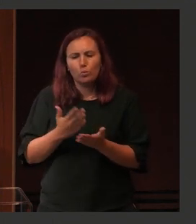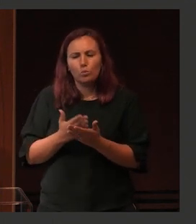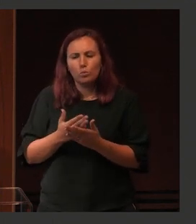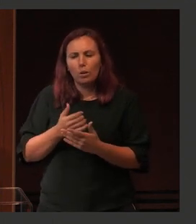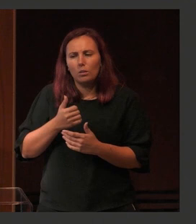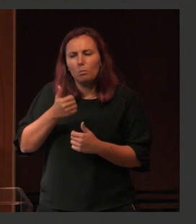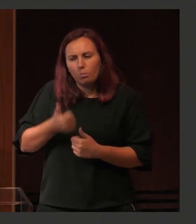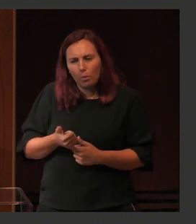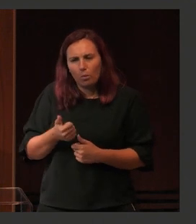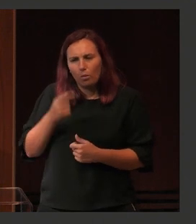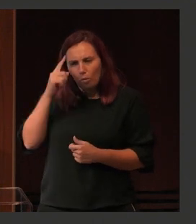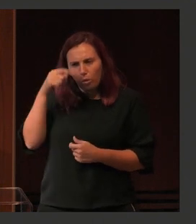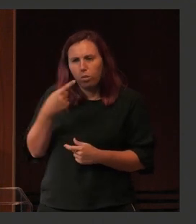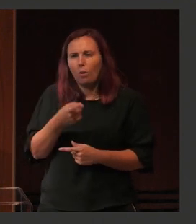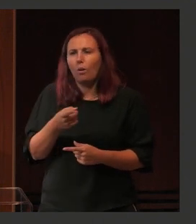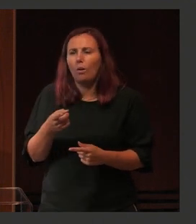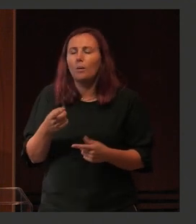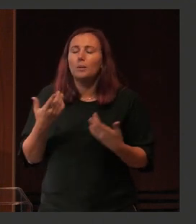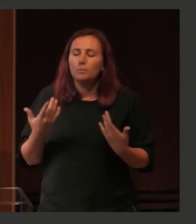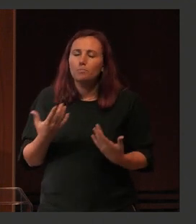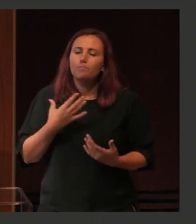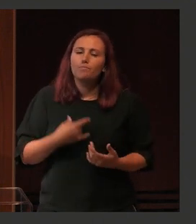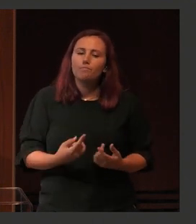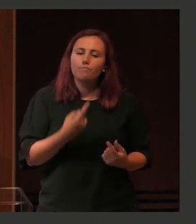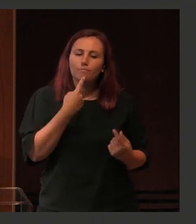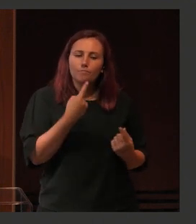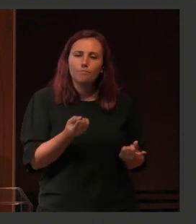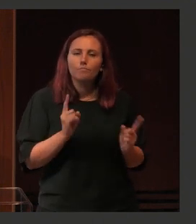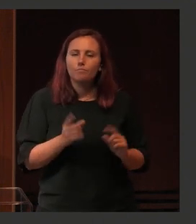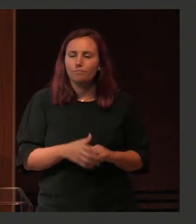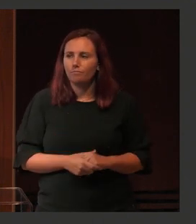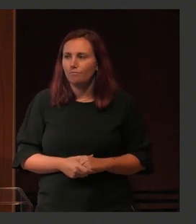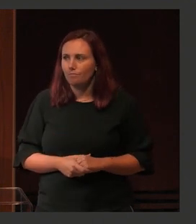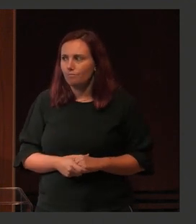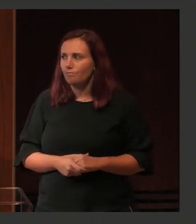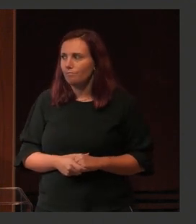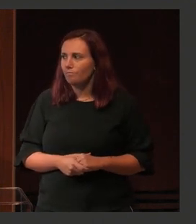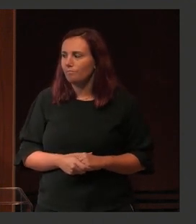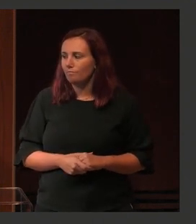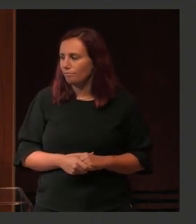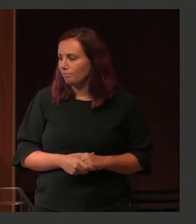dynamic hubs, that you should be a creative space,